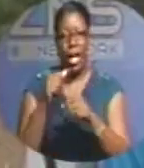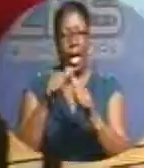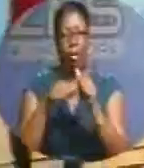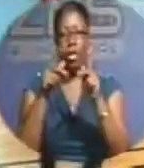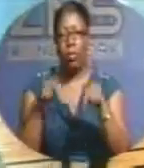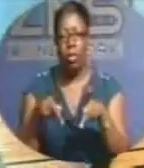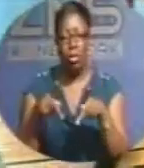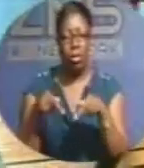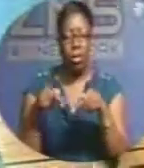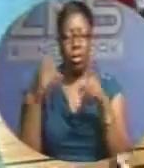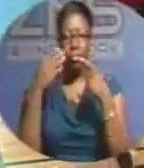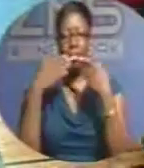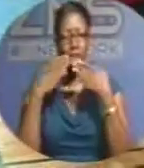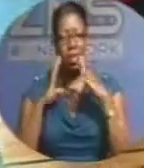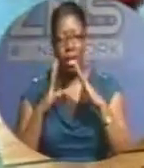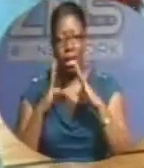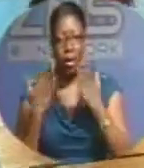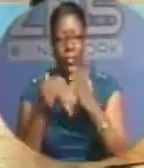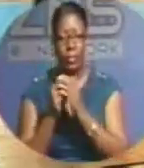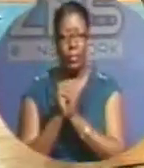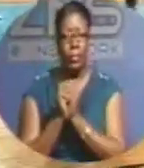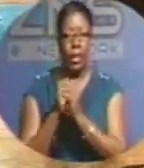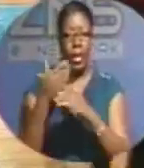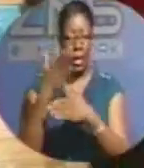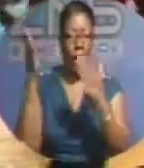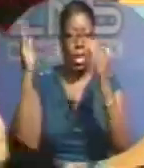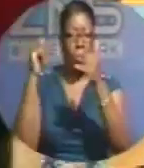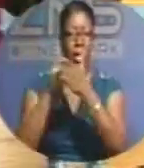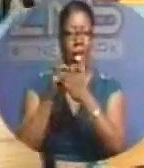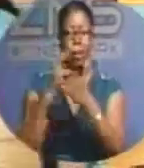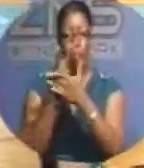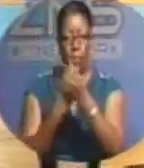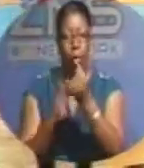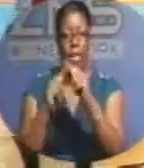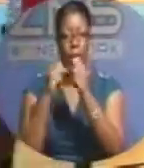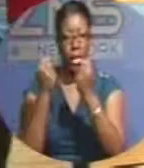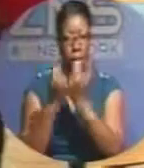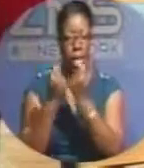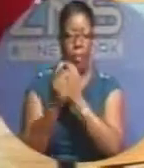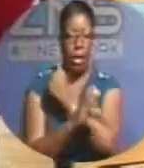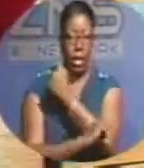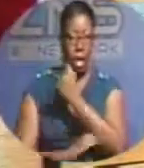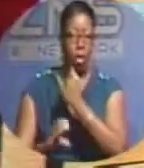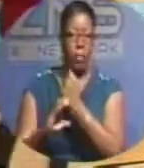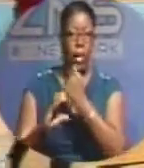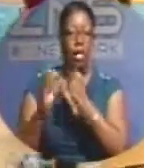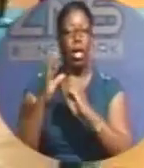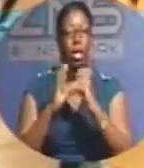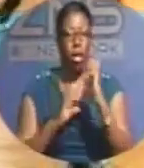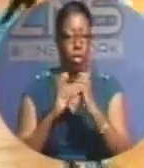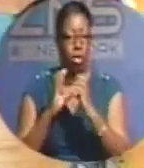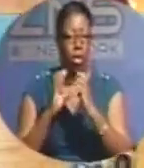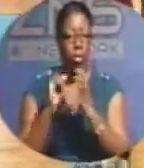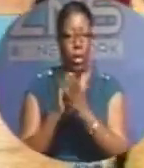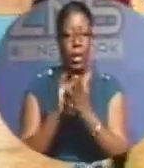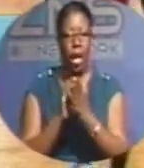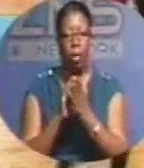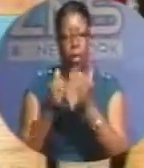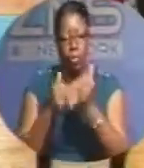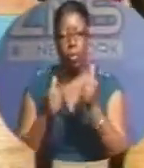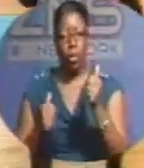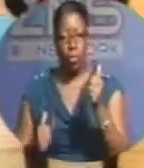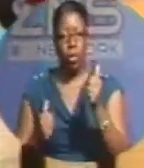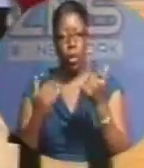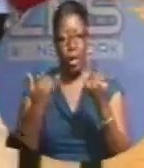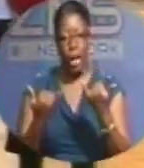in dismay. Now, the BVF was expected to name both of its teams last night for the Caribbean Championships. That, however, was postponed and will now